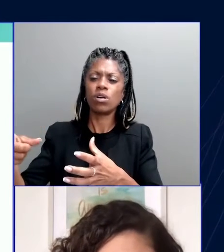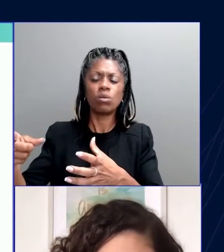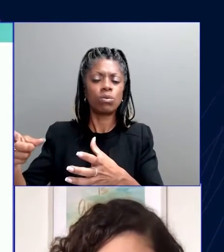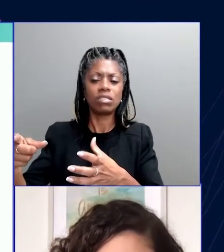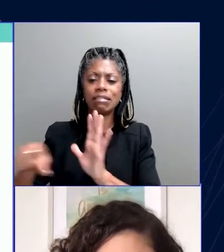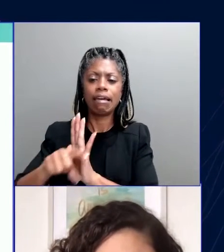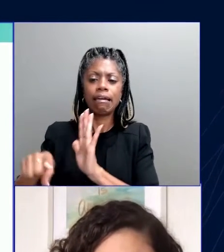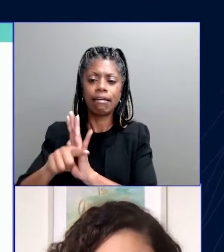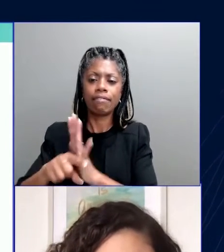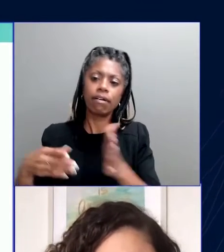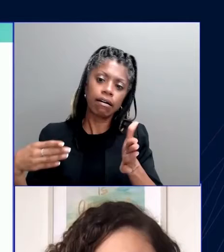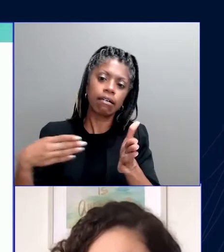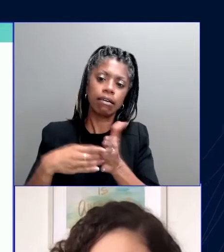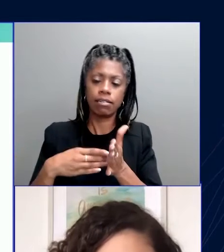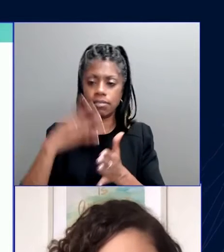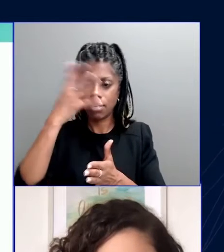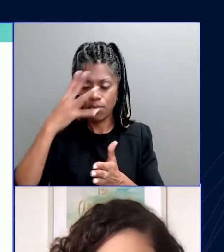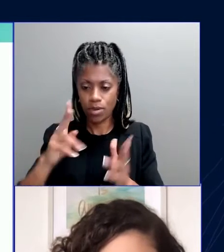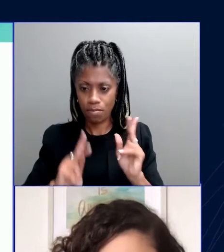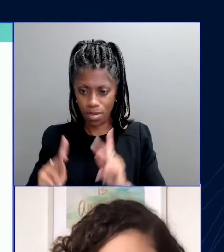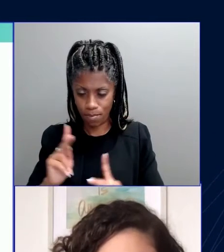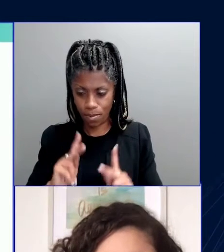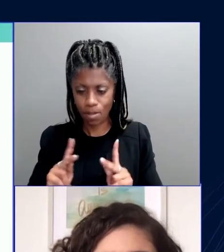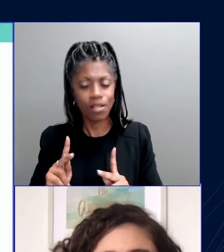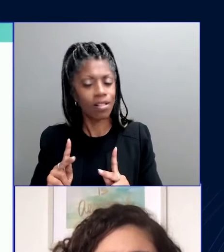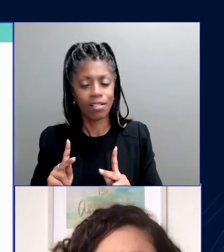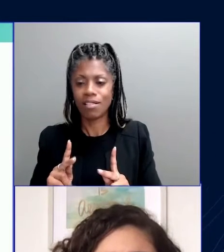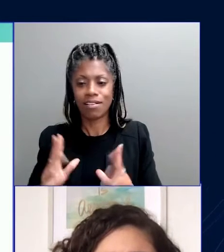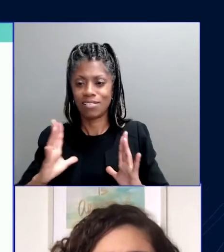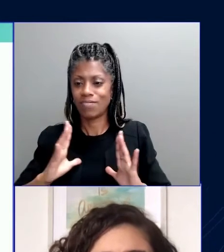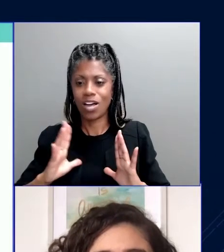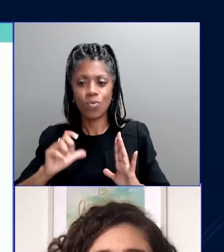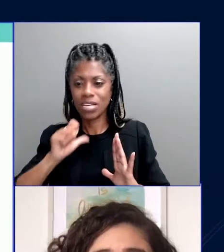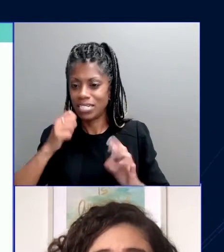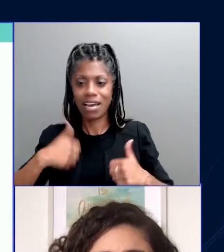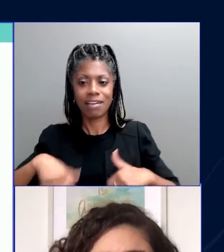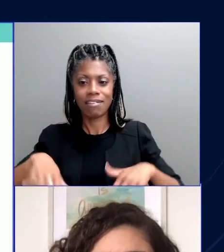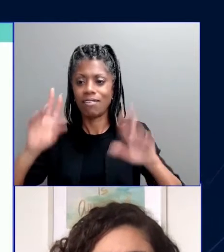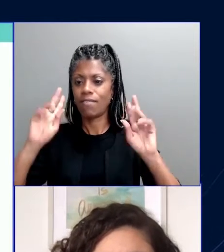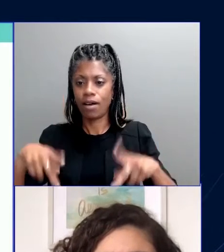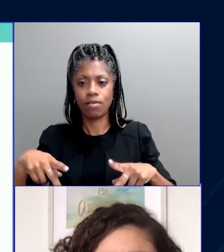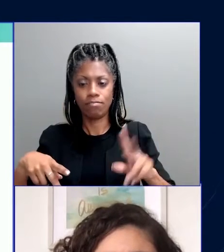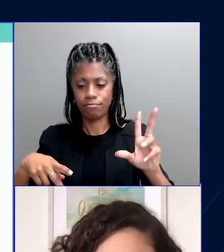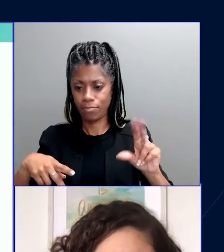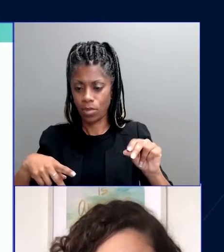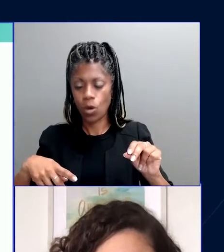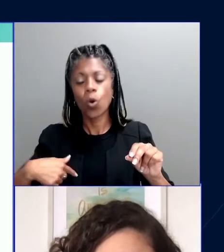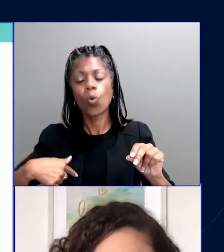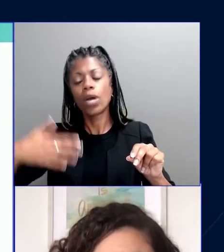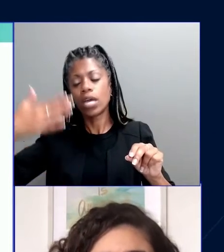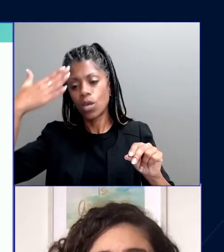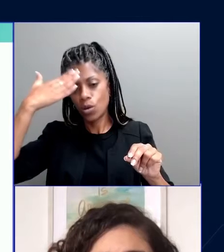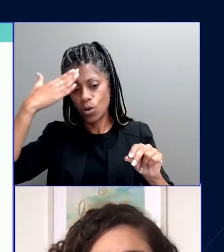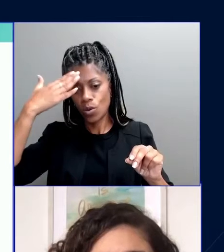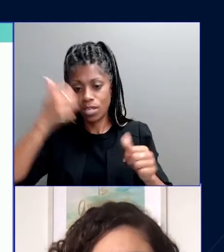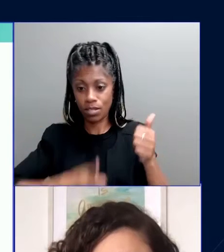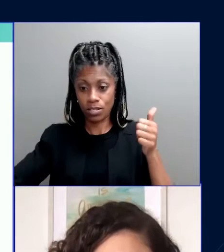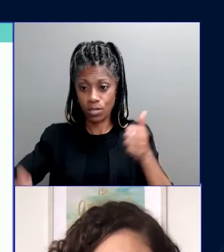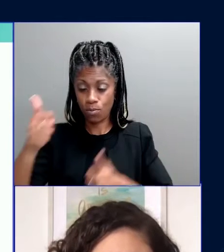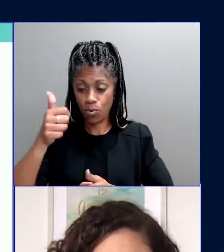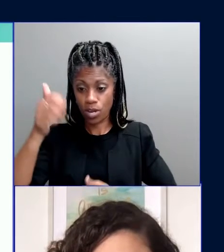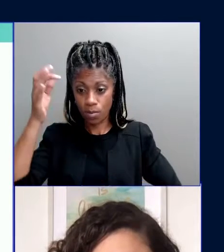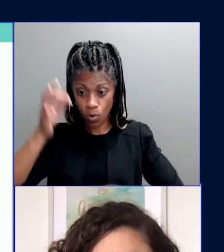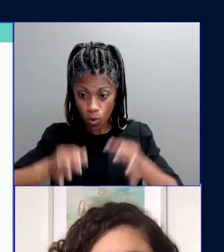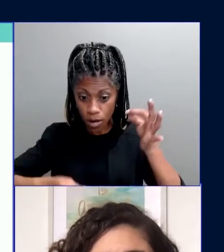did. So back to strategizing. We knew that with the makeup of the Supreme Court in 2019, our only chance